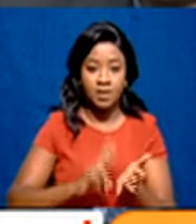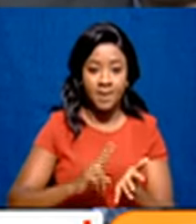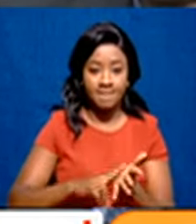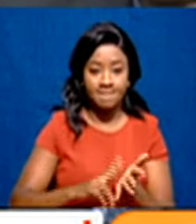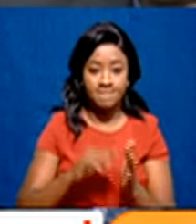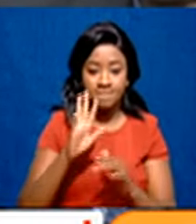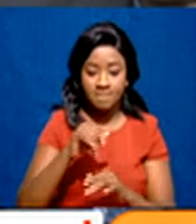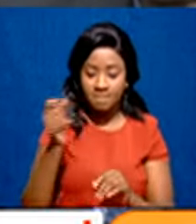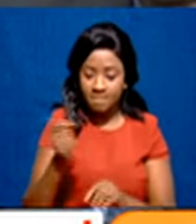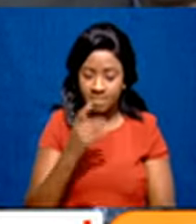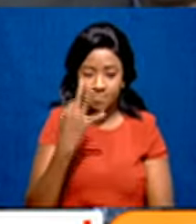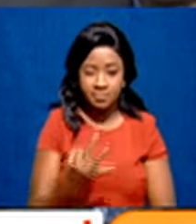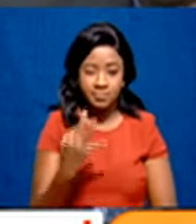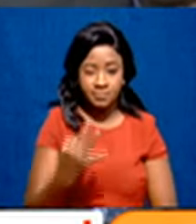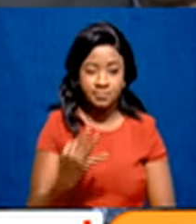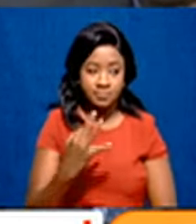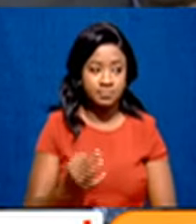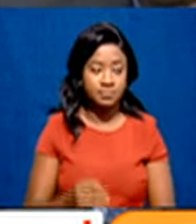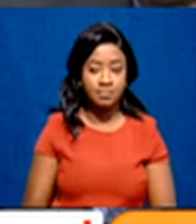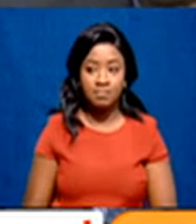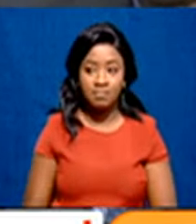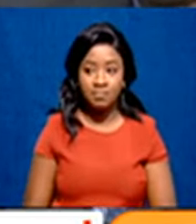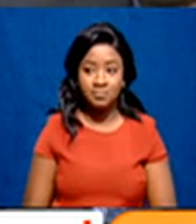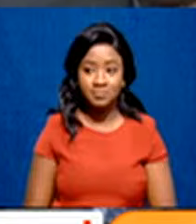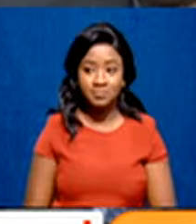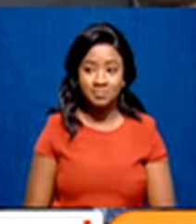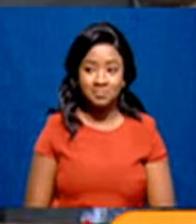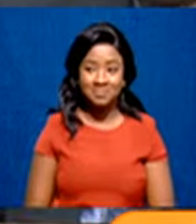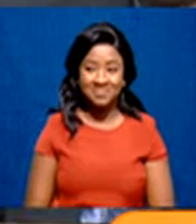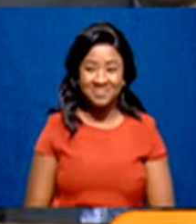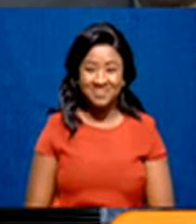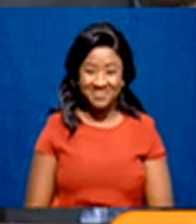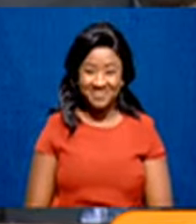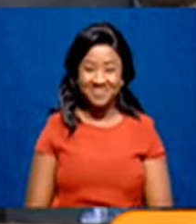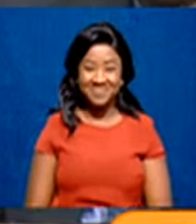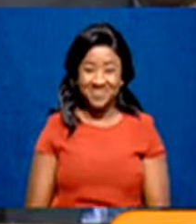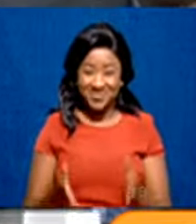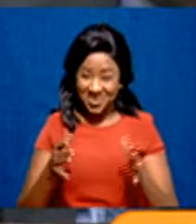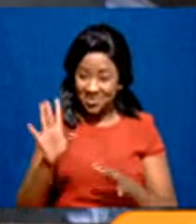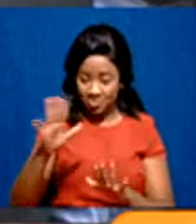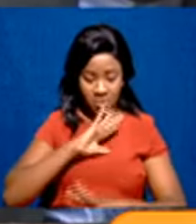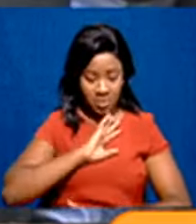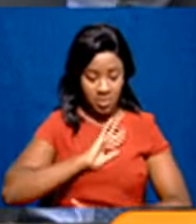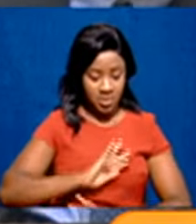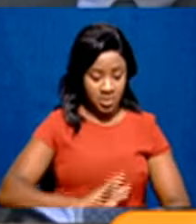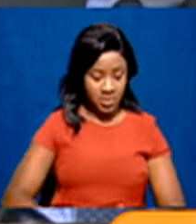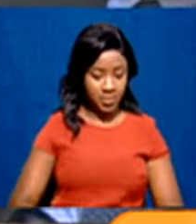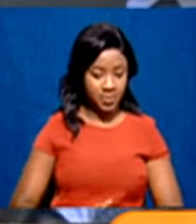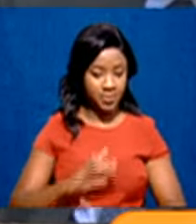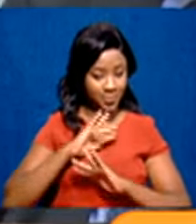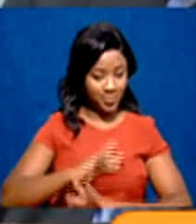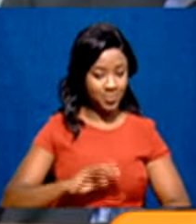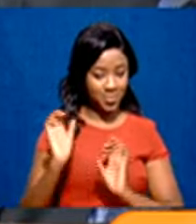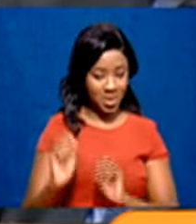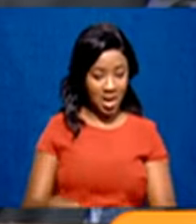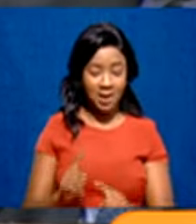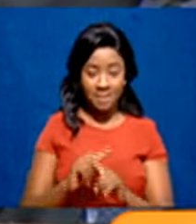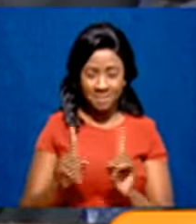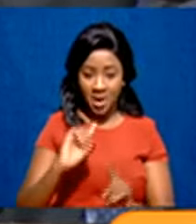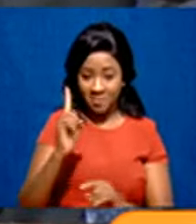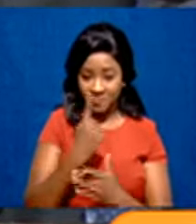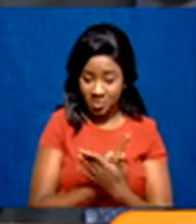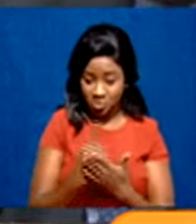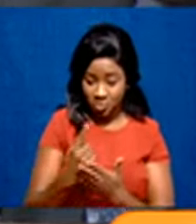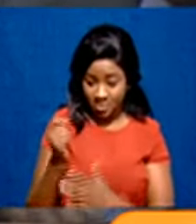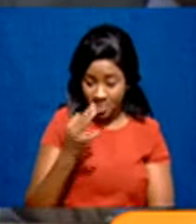March. I think I can now move the target from first for you people to breathe. But within the first week of